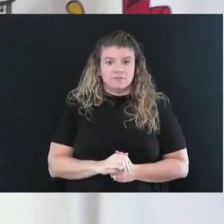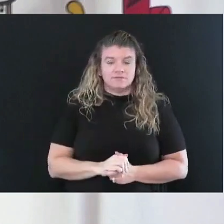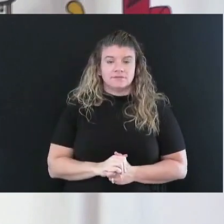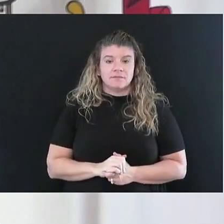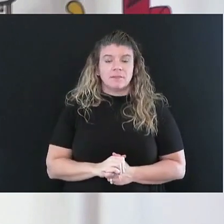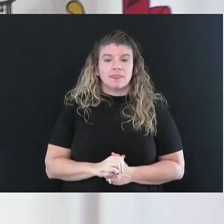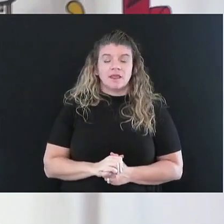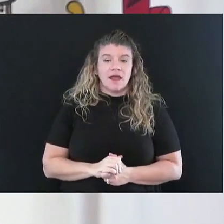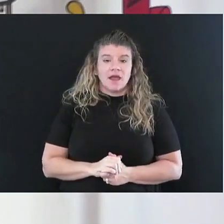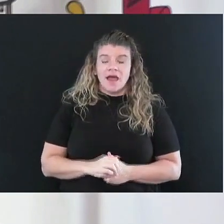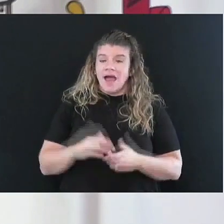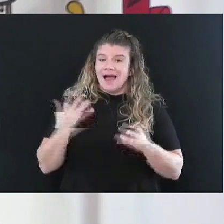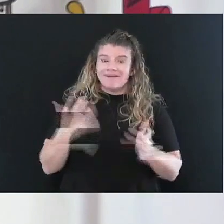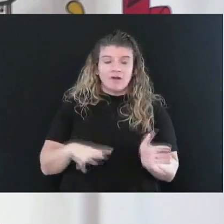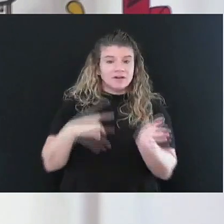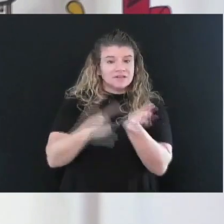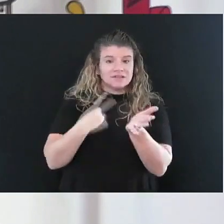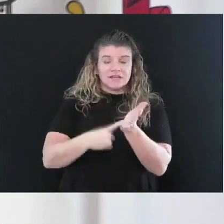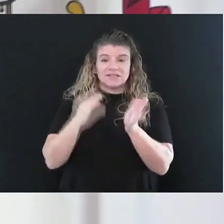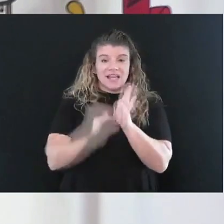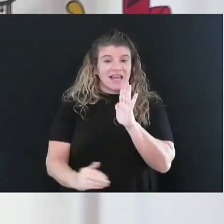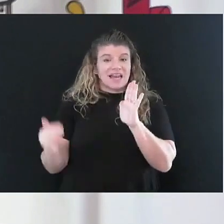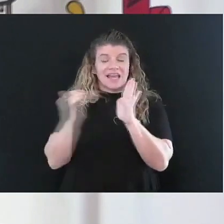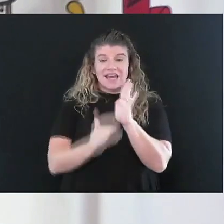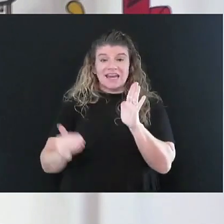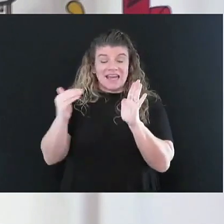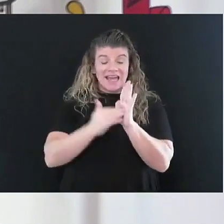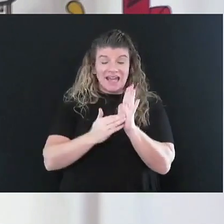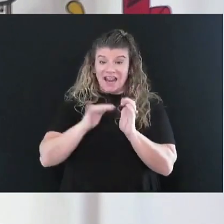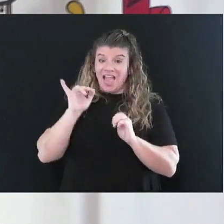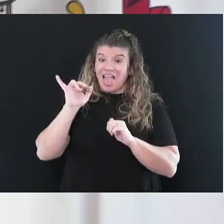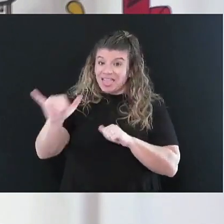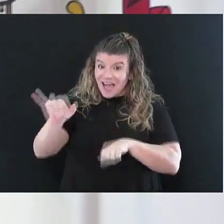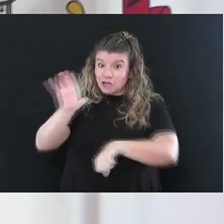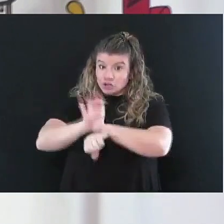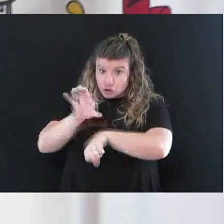I've gone through over and over. I always do it. The churches are